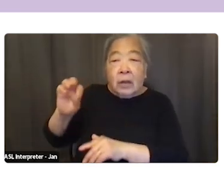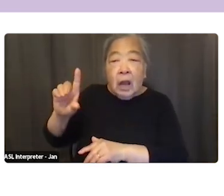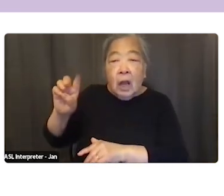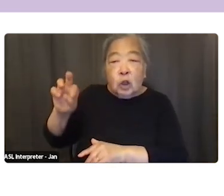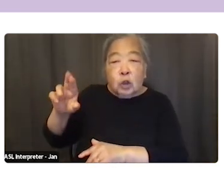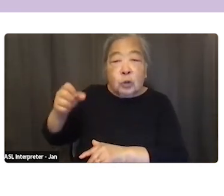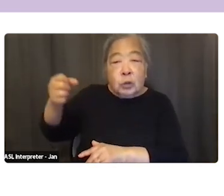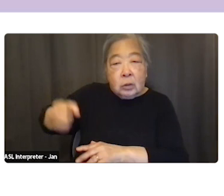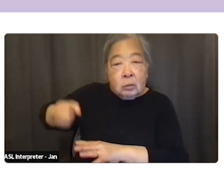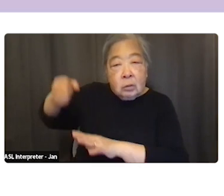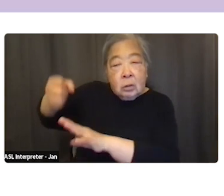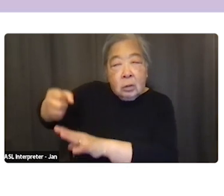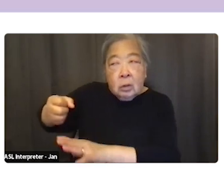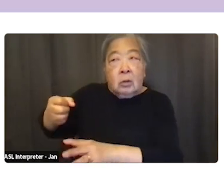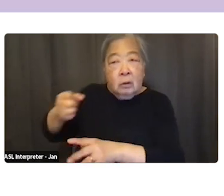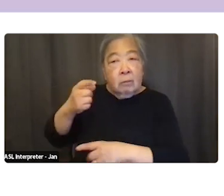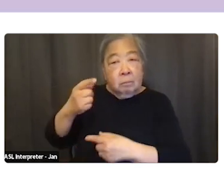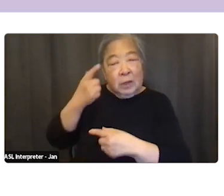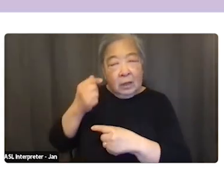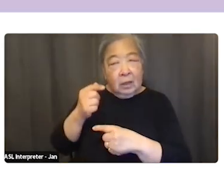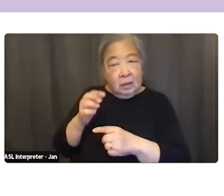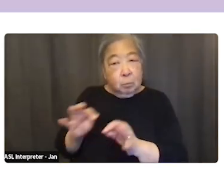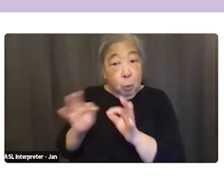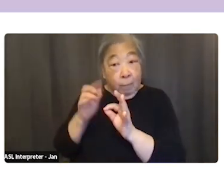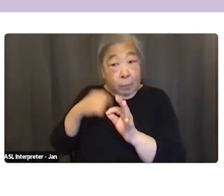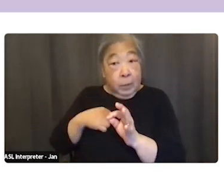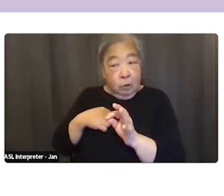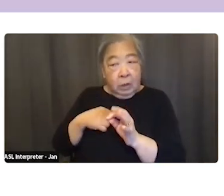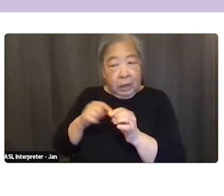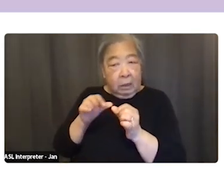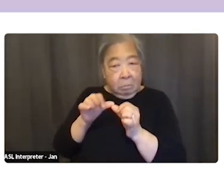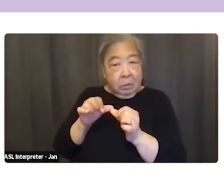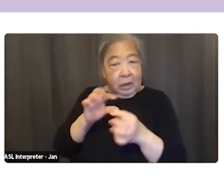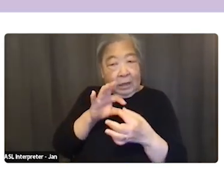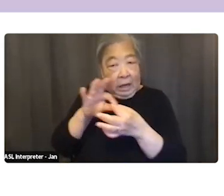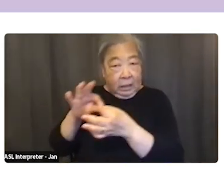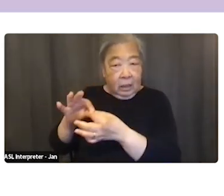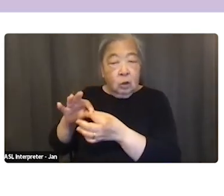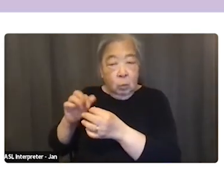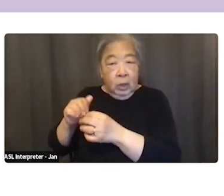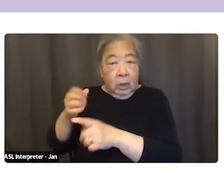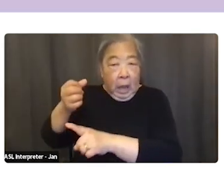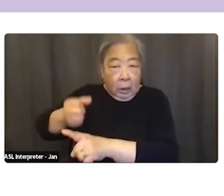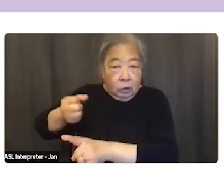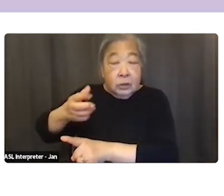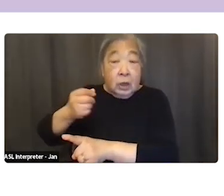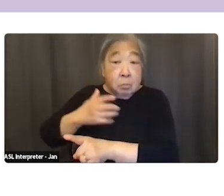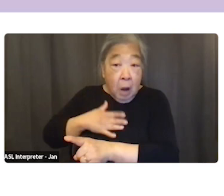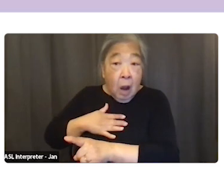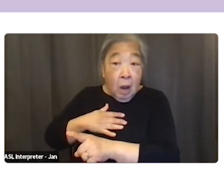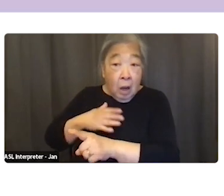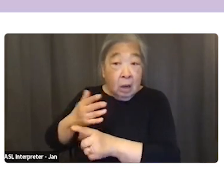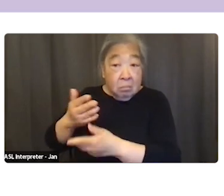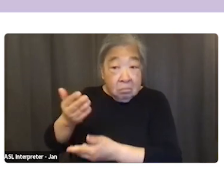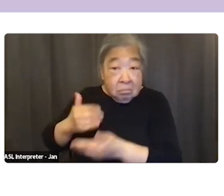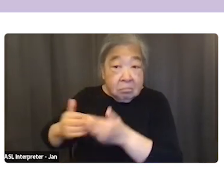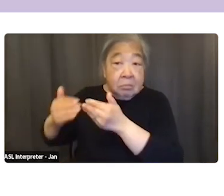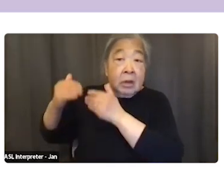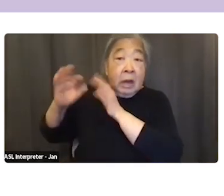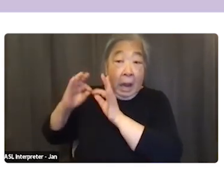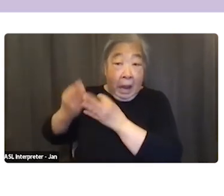interconnected with my own. So may the earth be shared by all, yeah? All